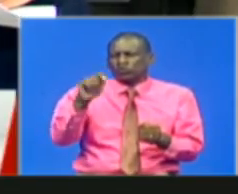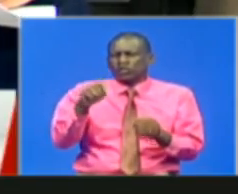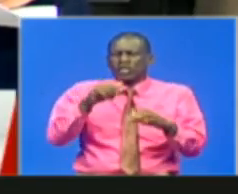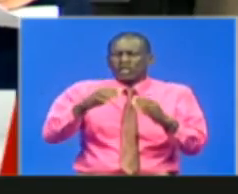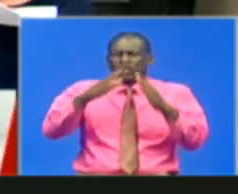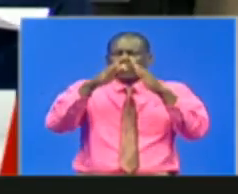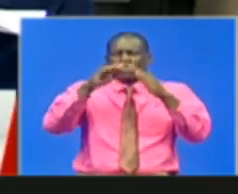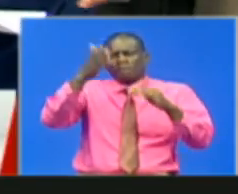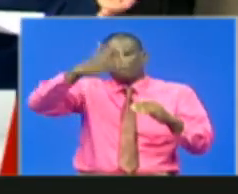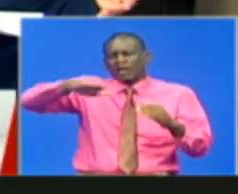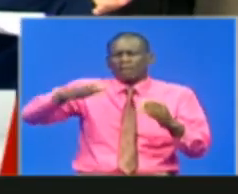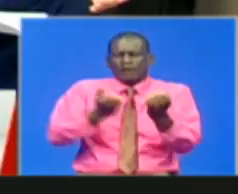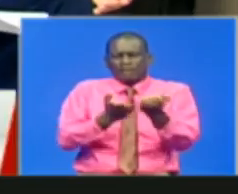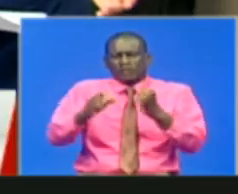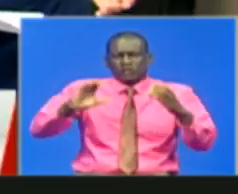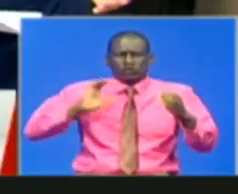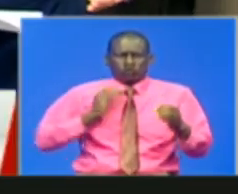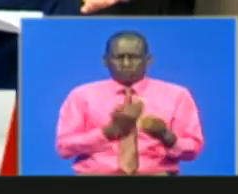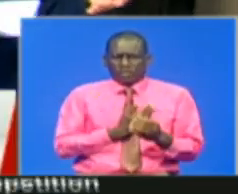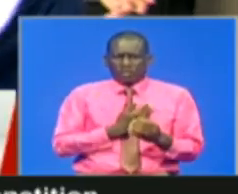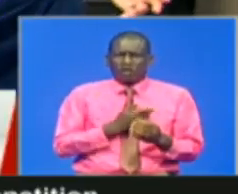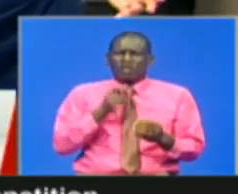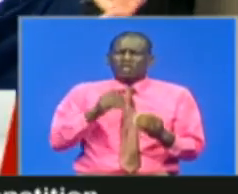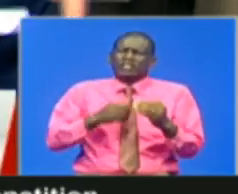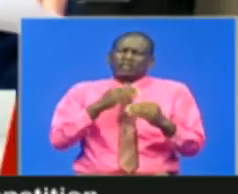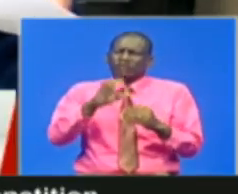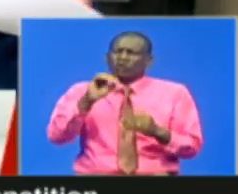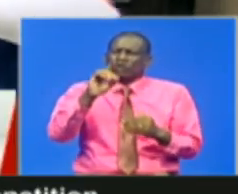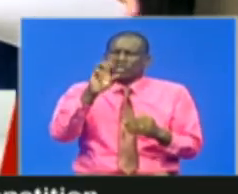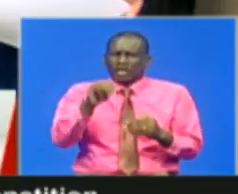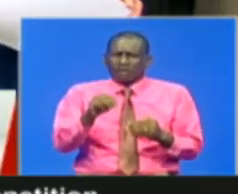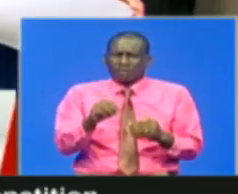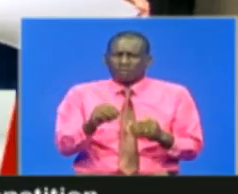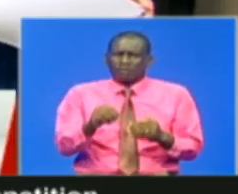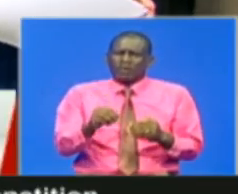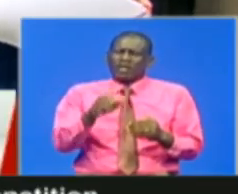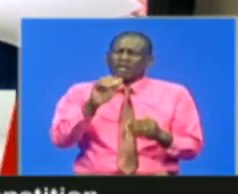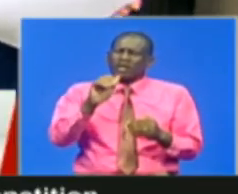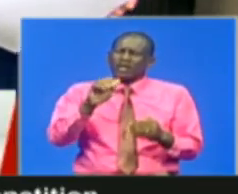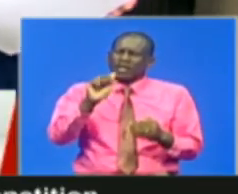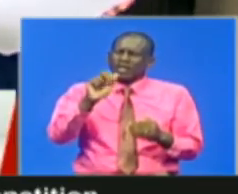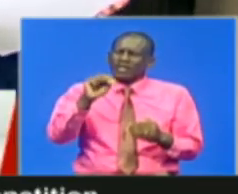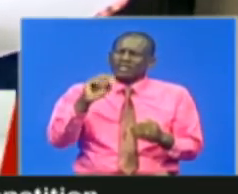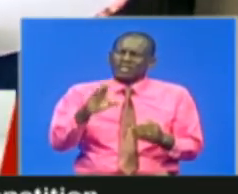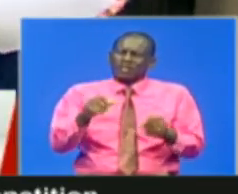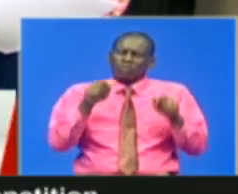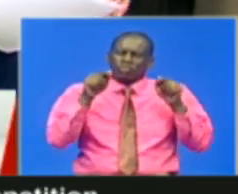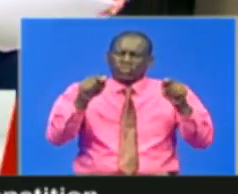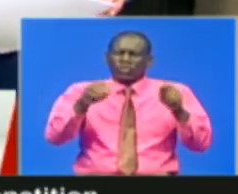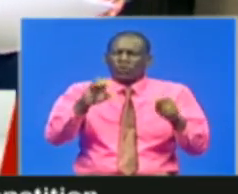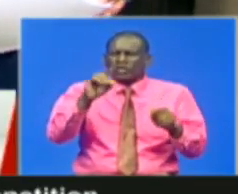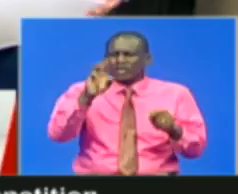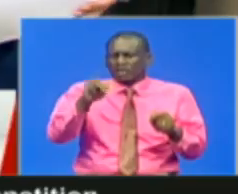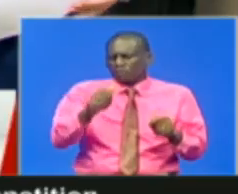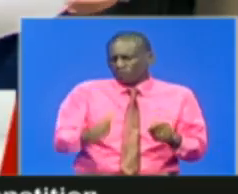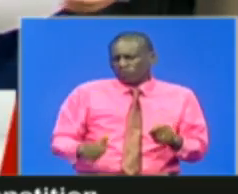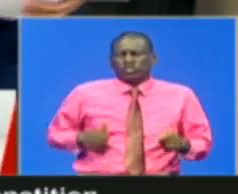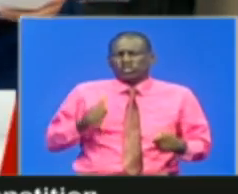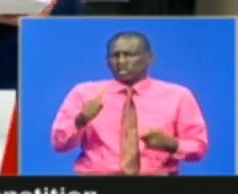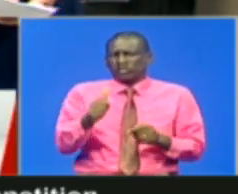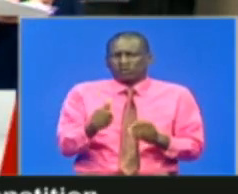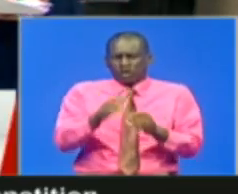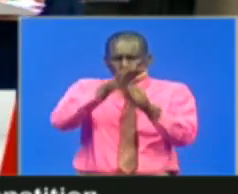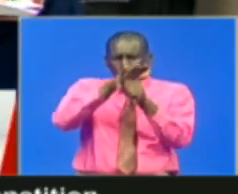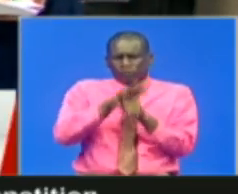orchestrated by their partners, the Orange Democratic Party. ANC now accuses ODM of greed and of being a bully.